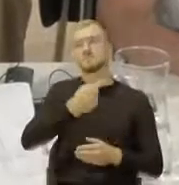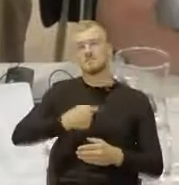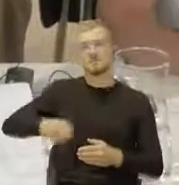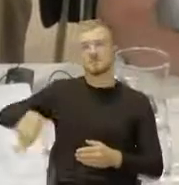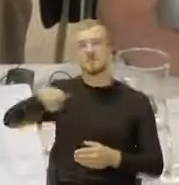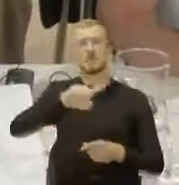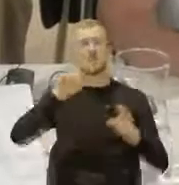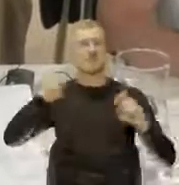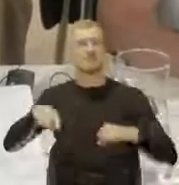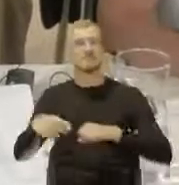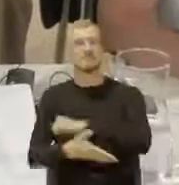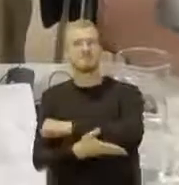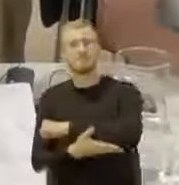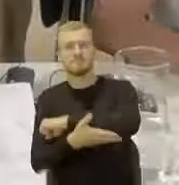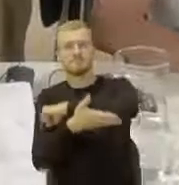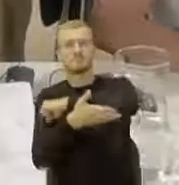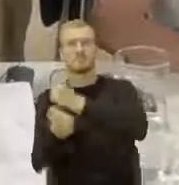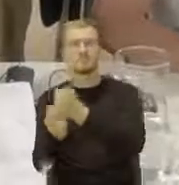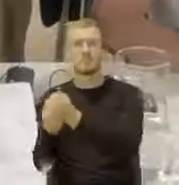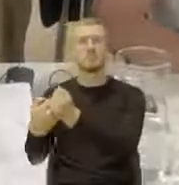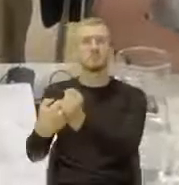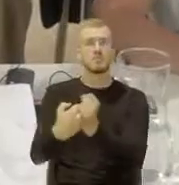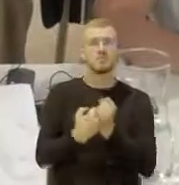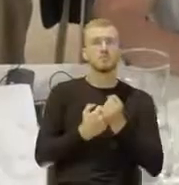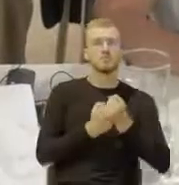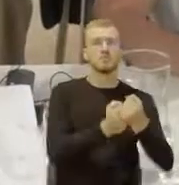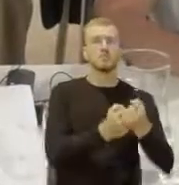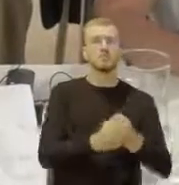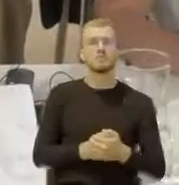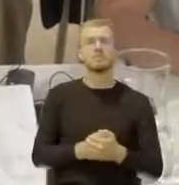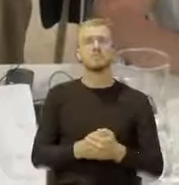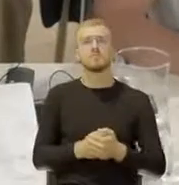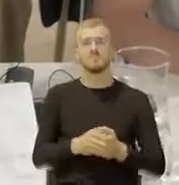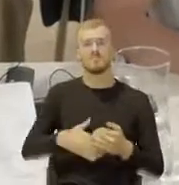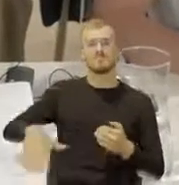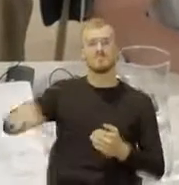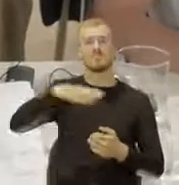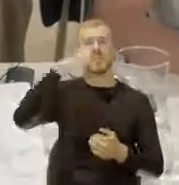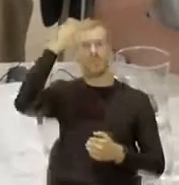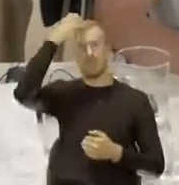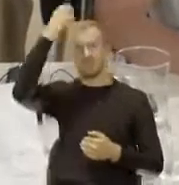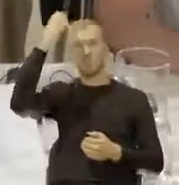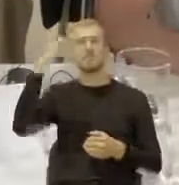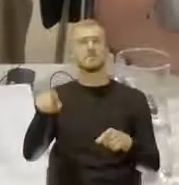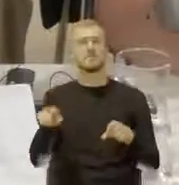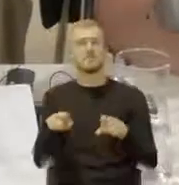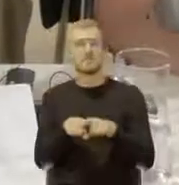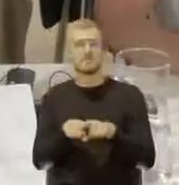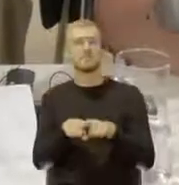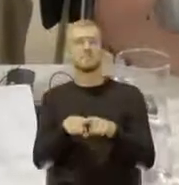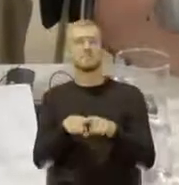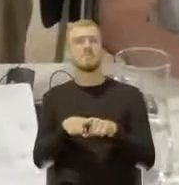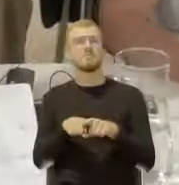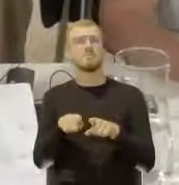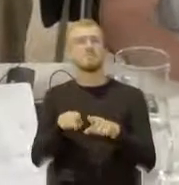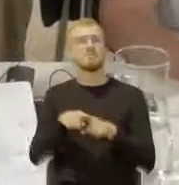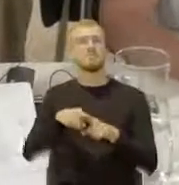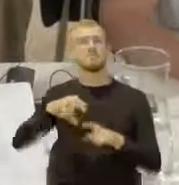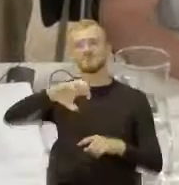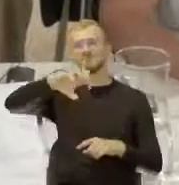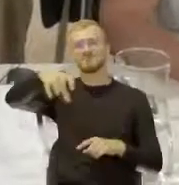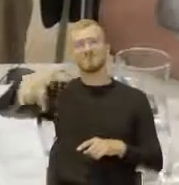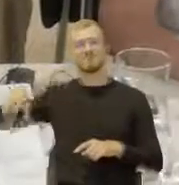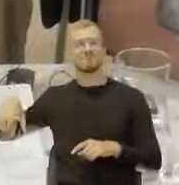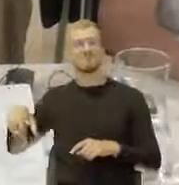of local government authorities and constituencies in the multilateral system, and we want to support you in